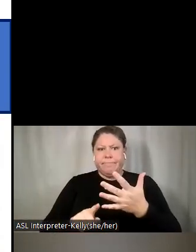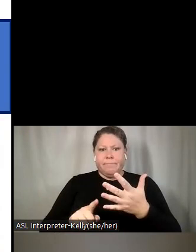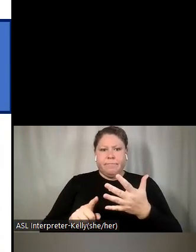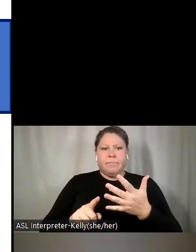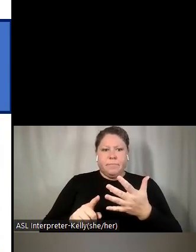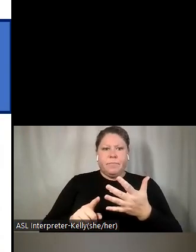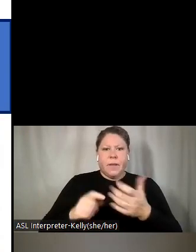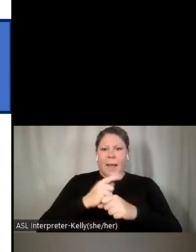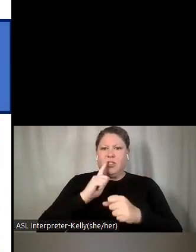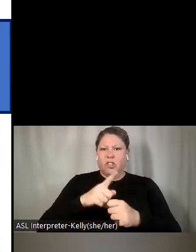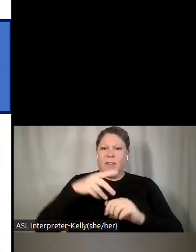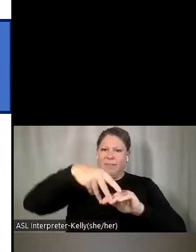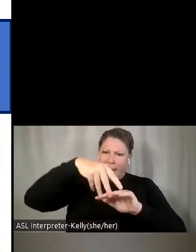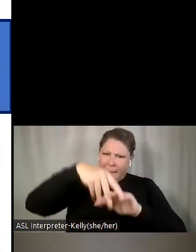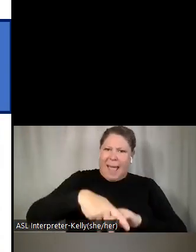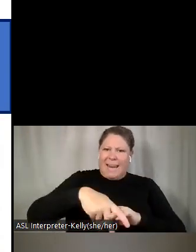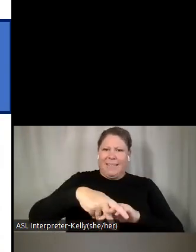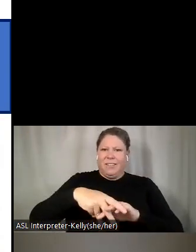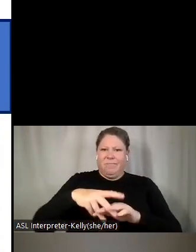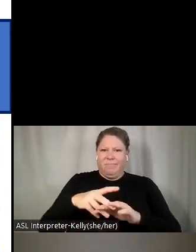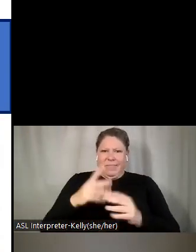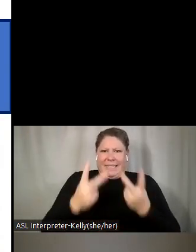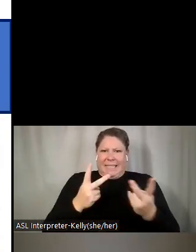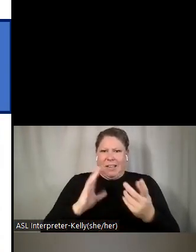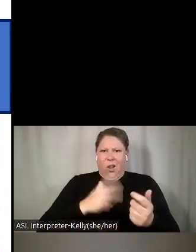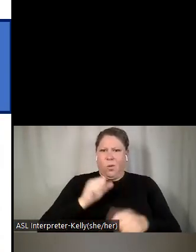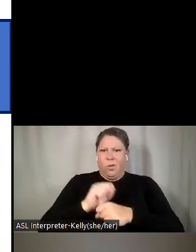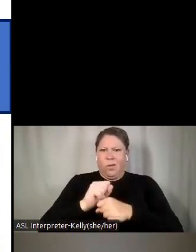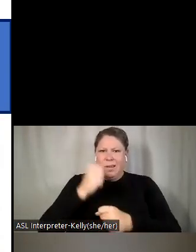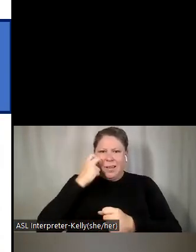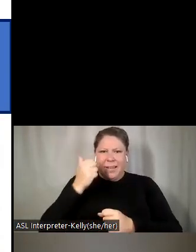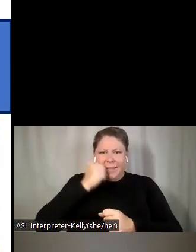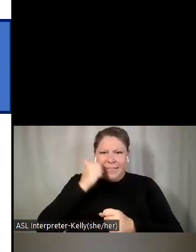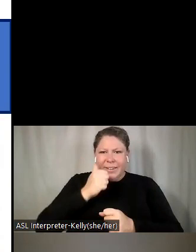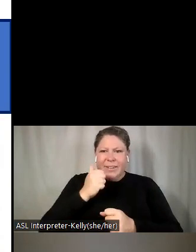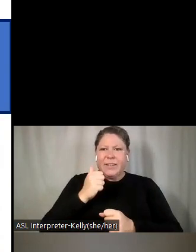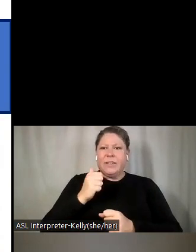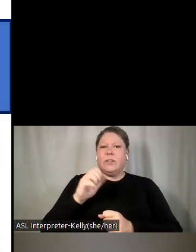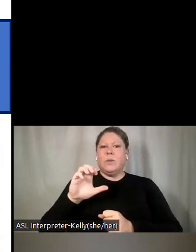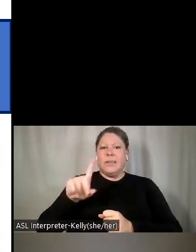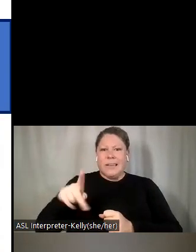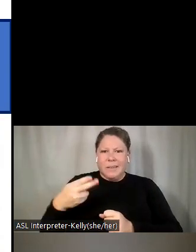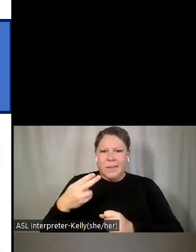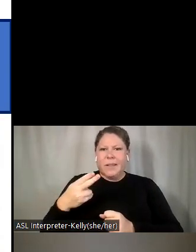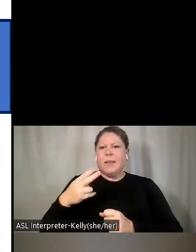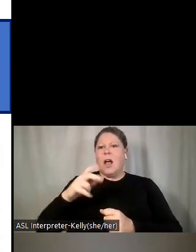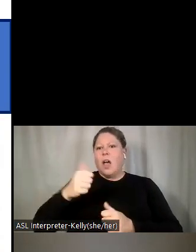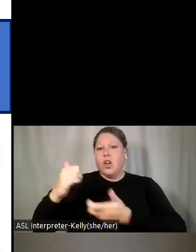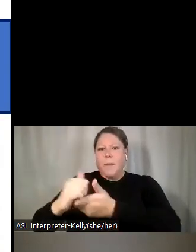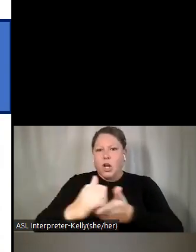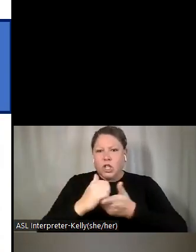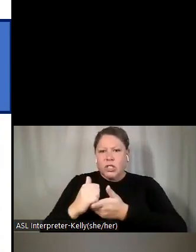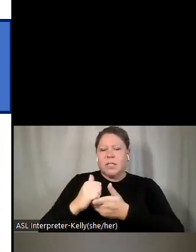our organization. So CDPH and other public health organizations and partners, it's been a highly